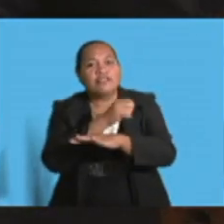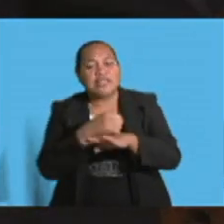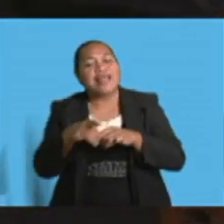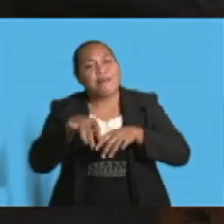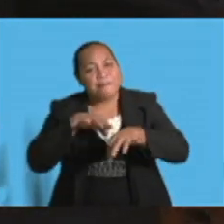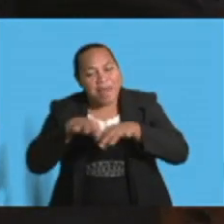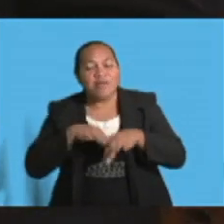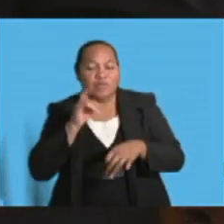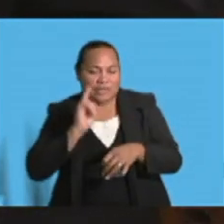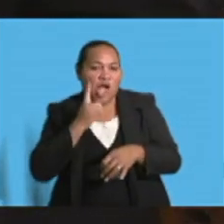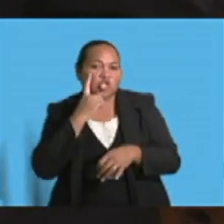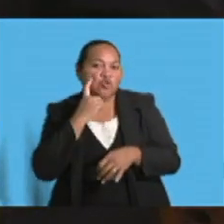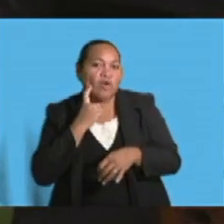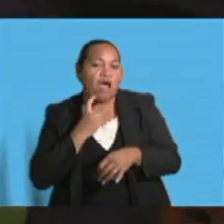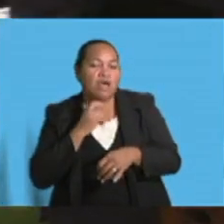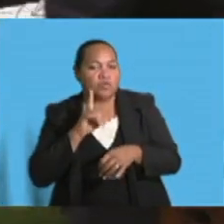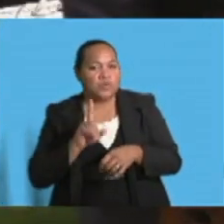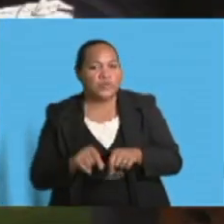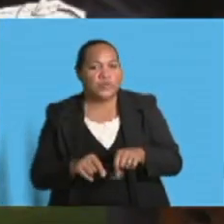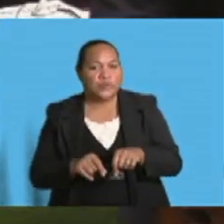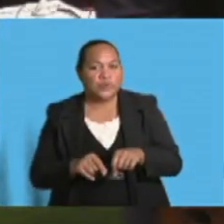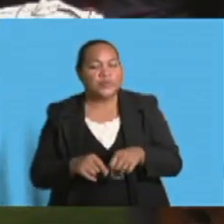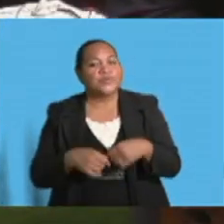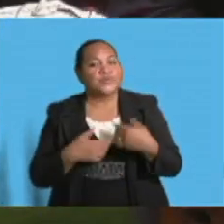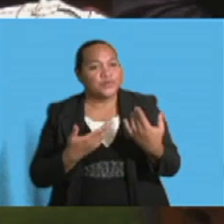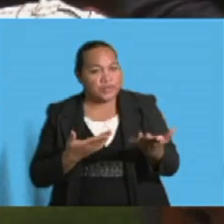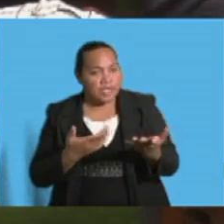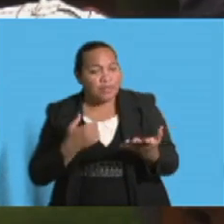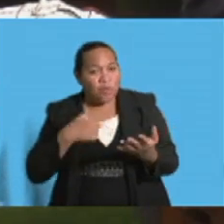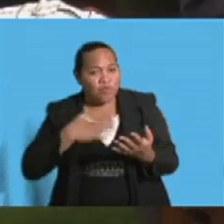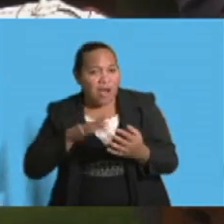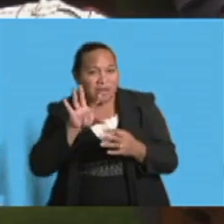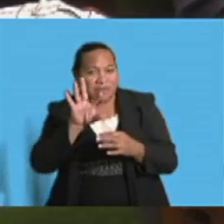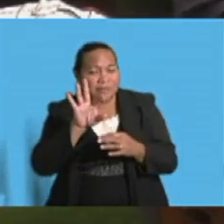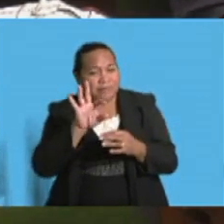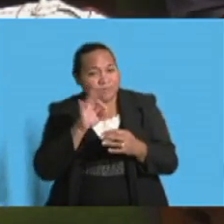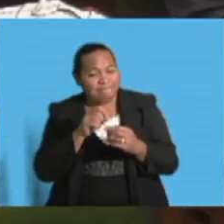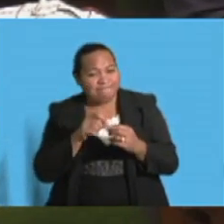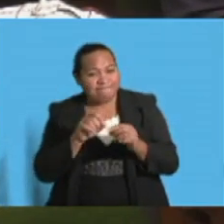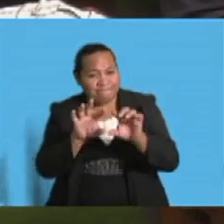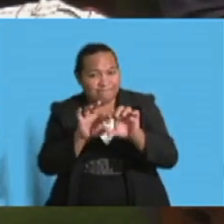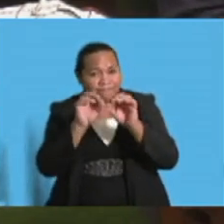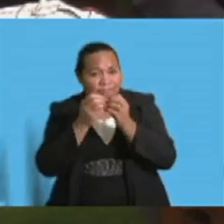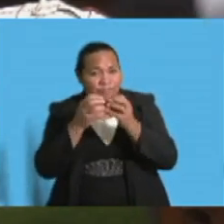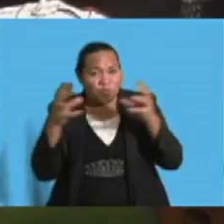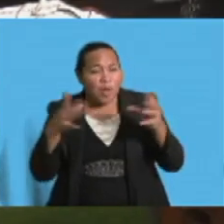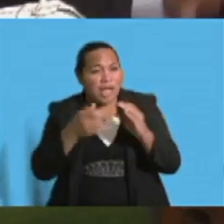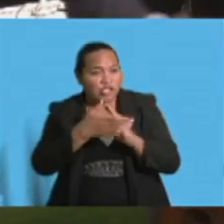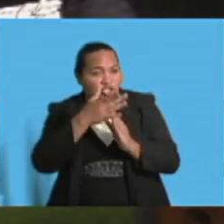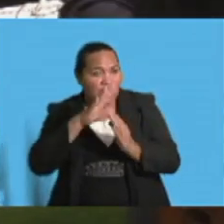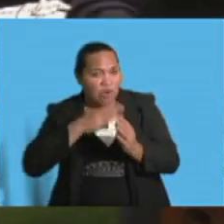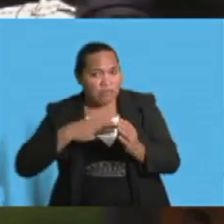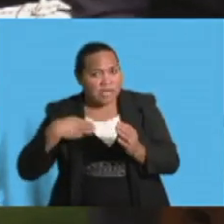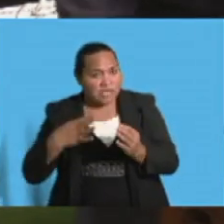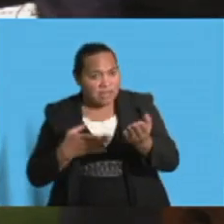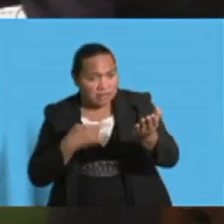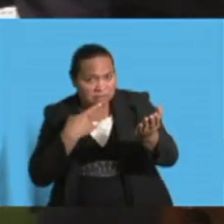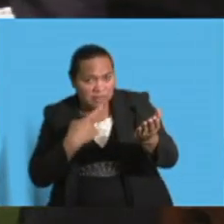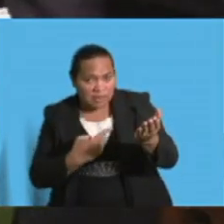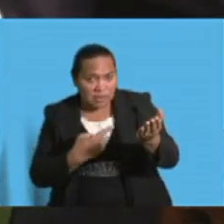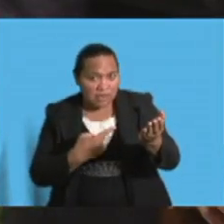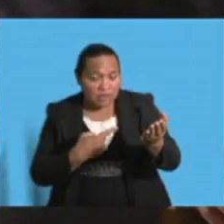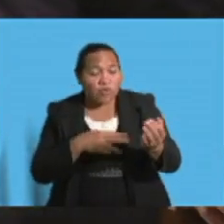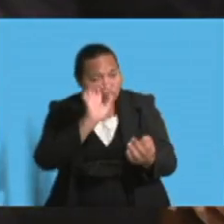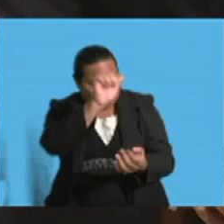That's what we are doing, Madam Speaker. Madam Speaker, let me highlight also again the Shadow Minister for Economy also was